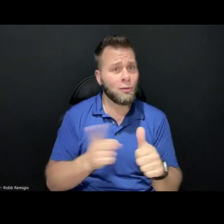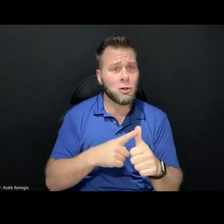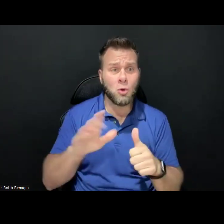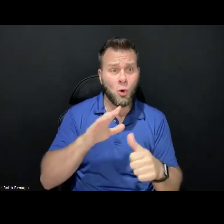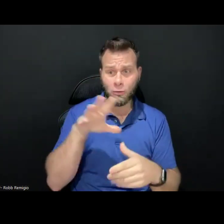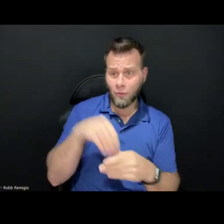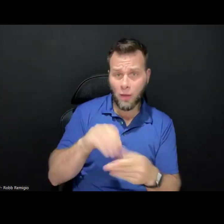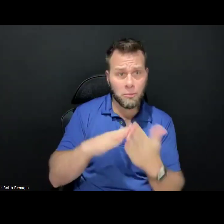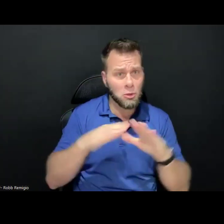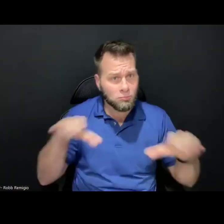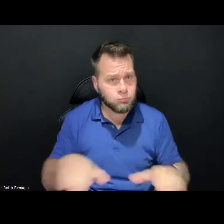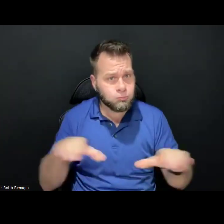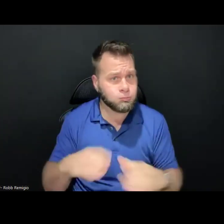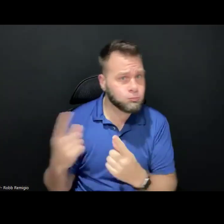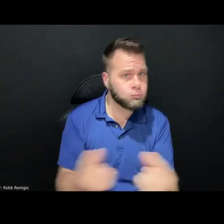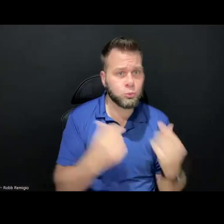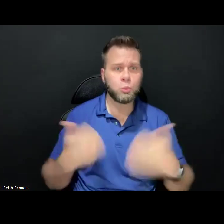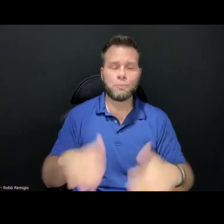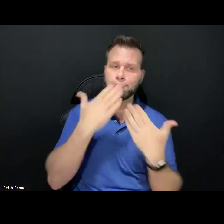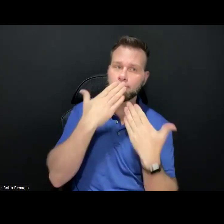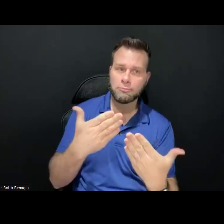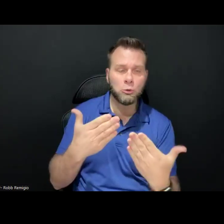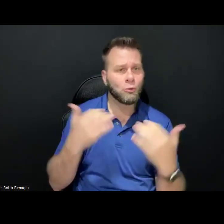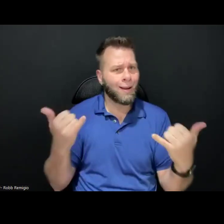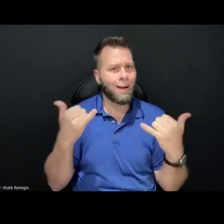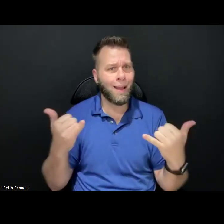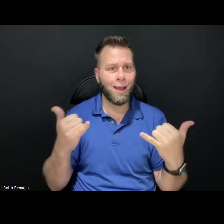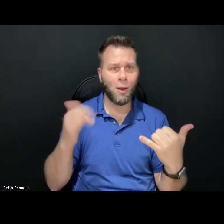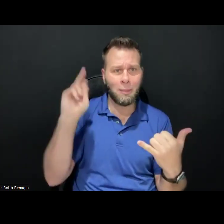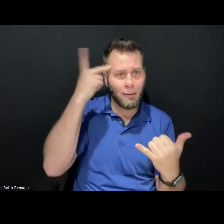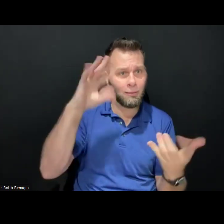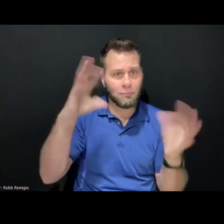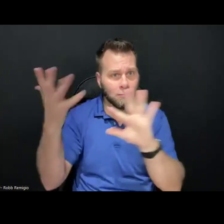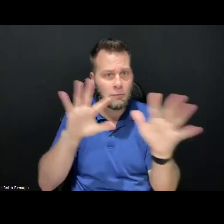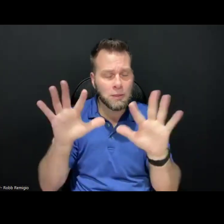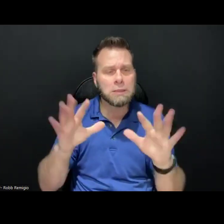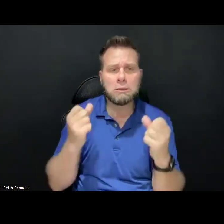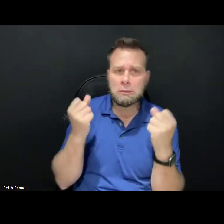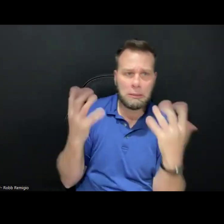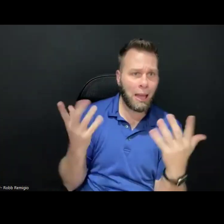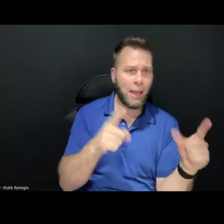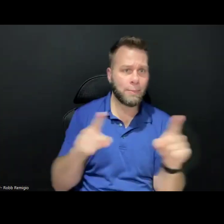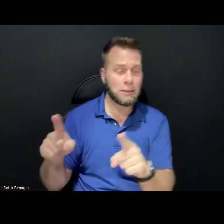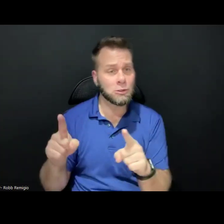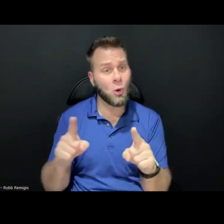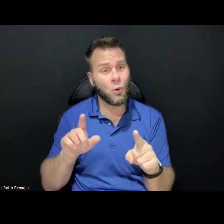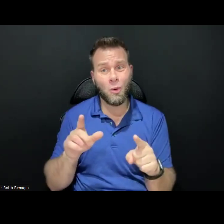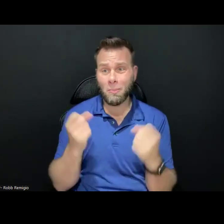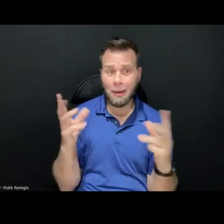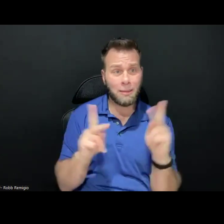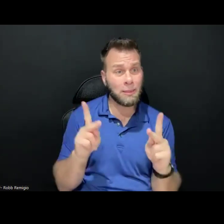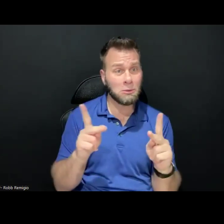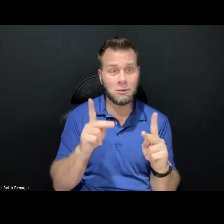community. These times are difficult, and there's a great underappreciation of the work of all of your organizations and what you